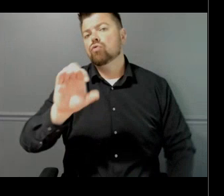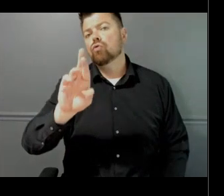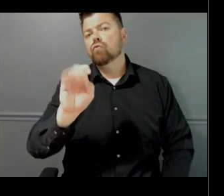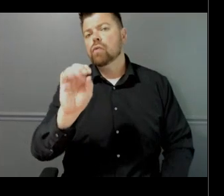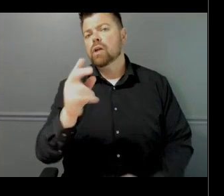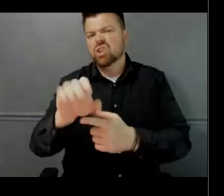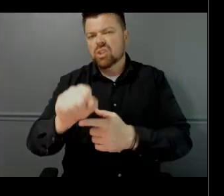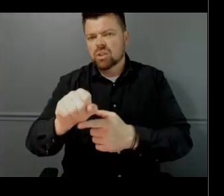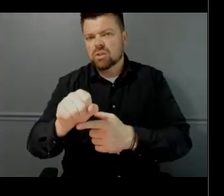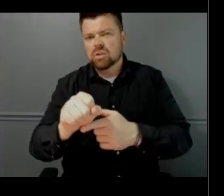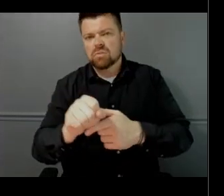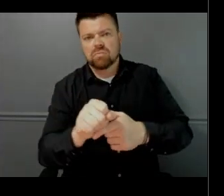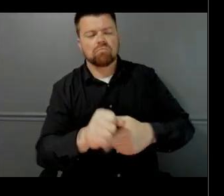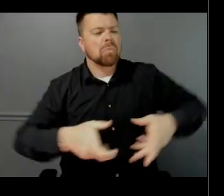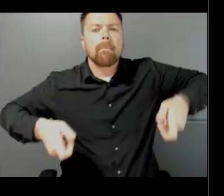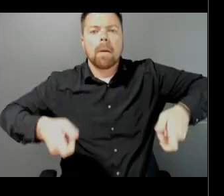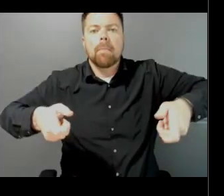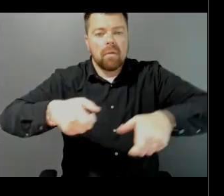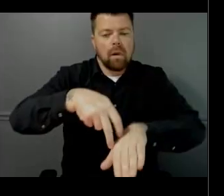balance.